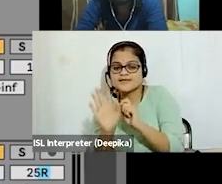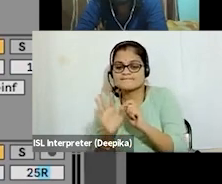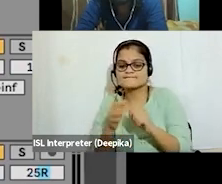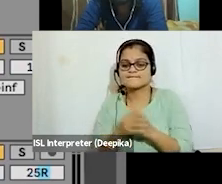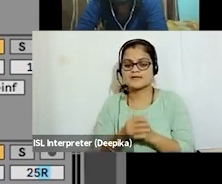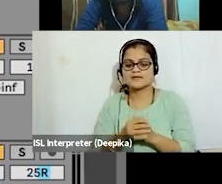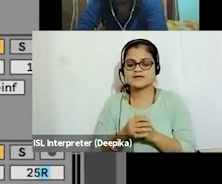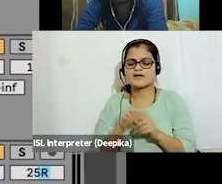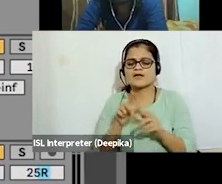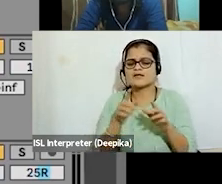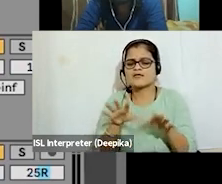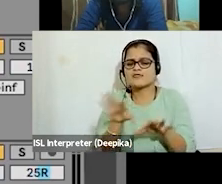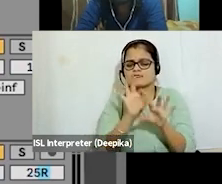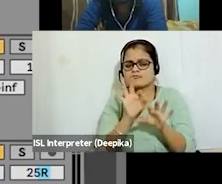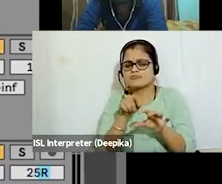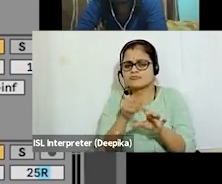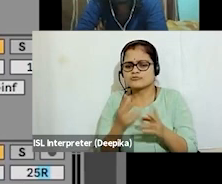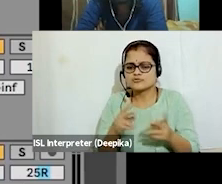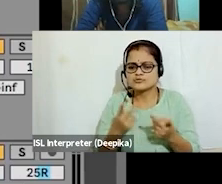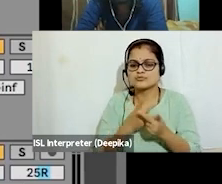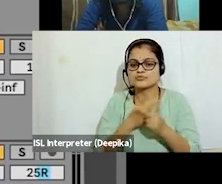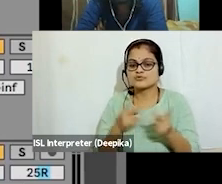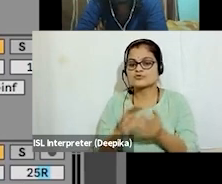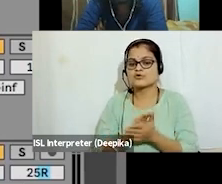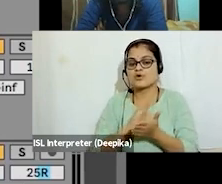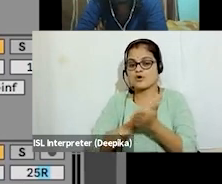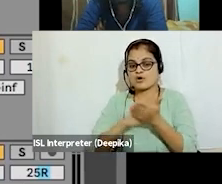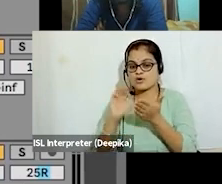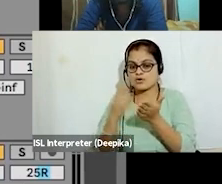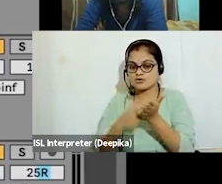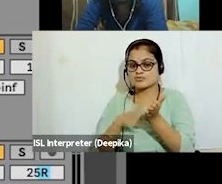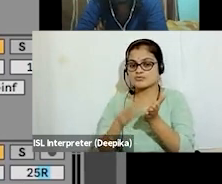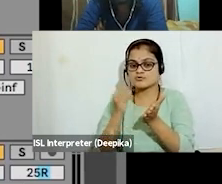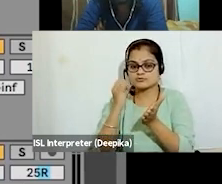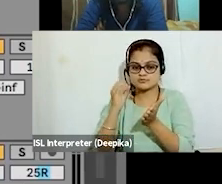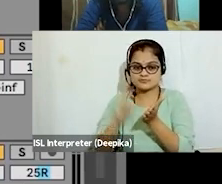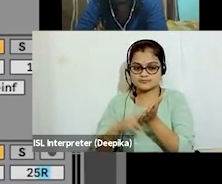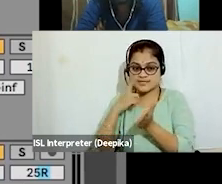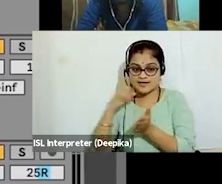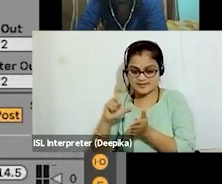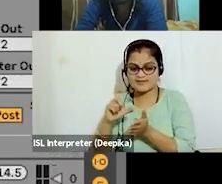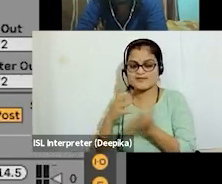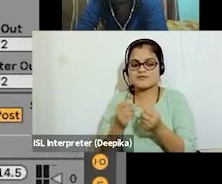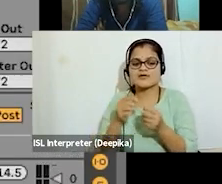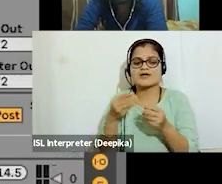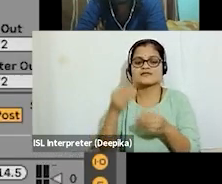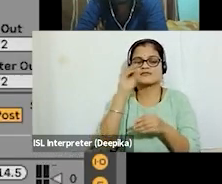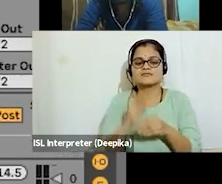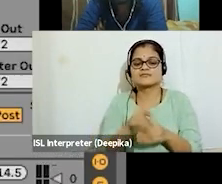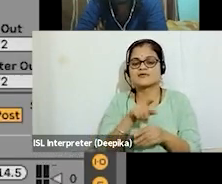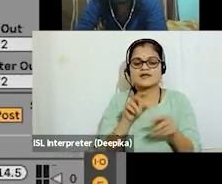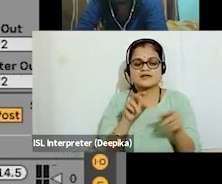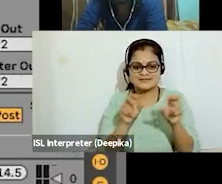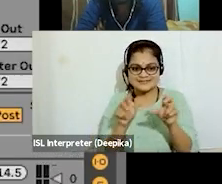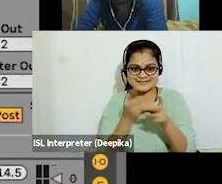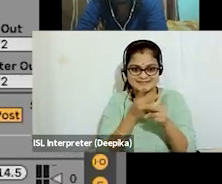bring out some of the harmonic content that's kind of hidden here. I've pitched these guys